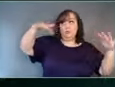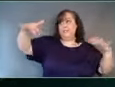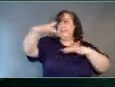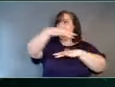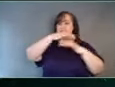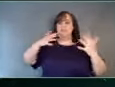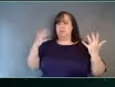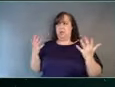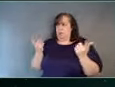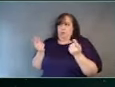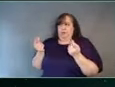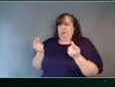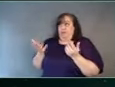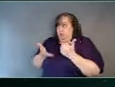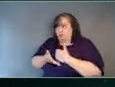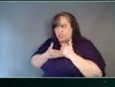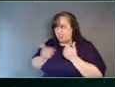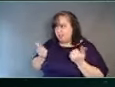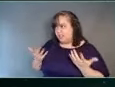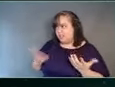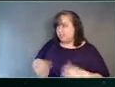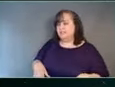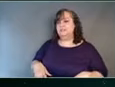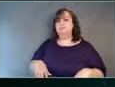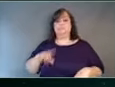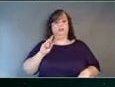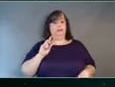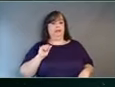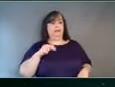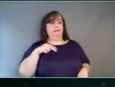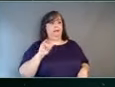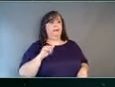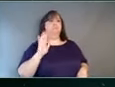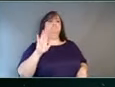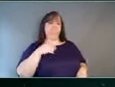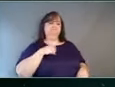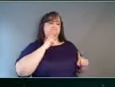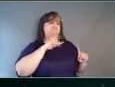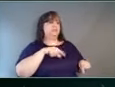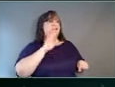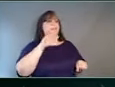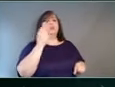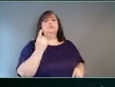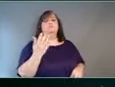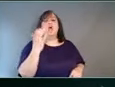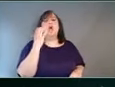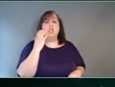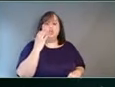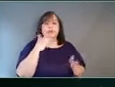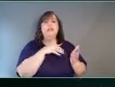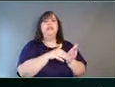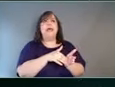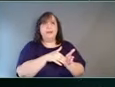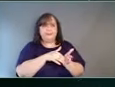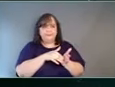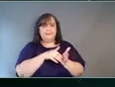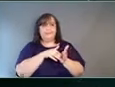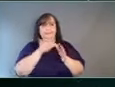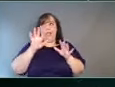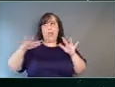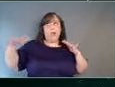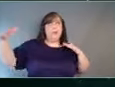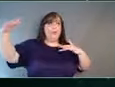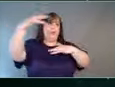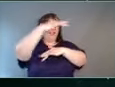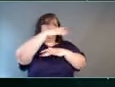I can take that one. So there are hundreds of thousands of asteroids in the solar system that we know about, and there are probably